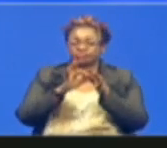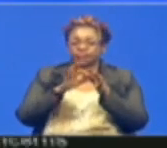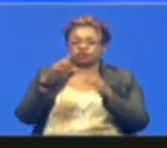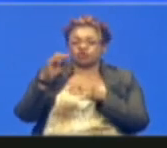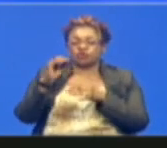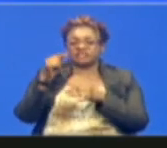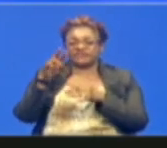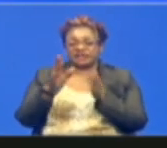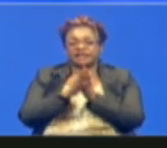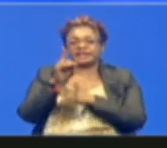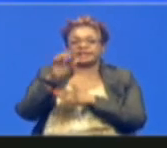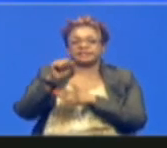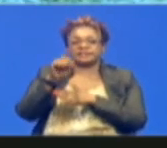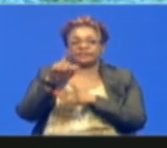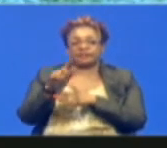well.